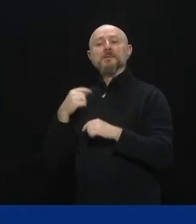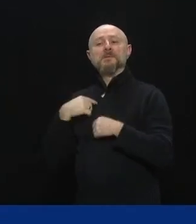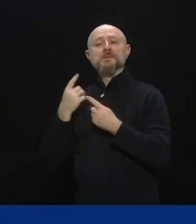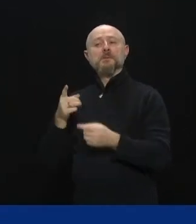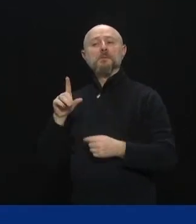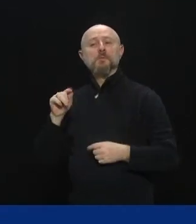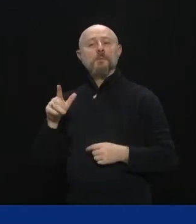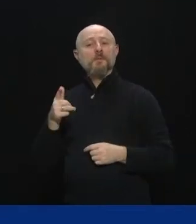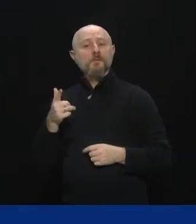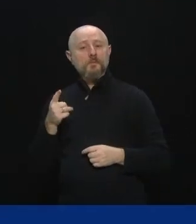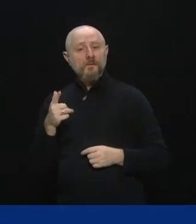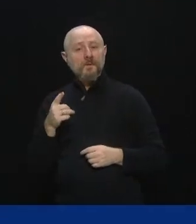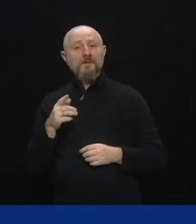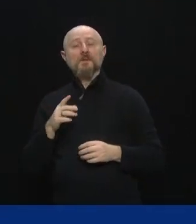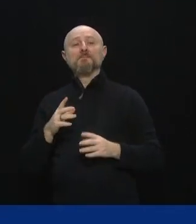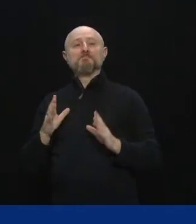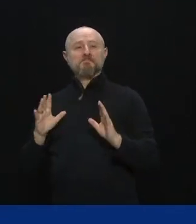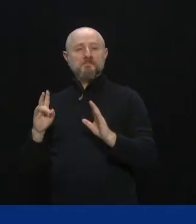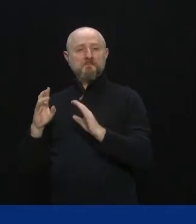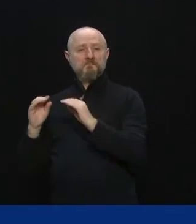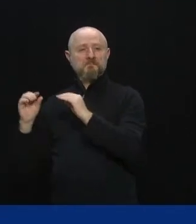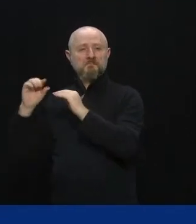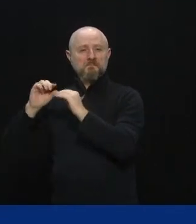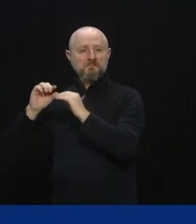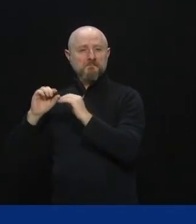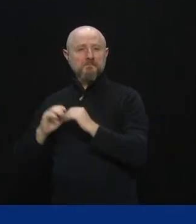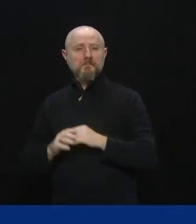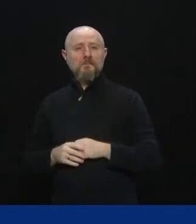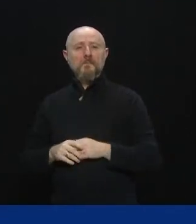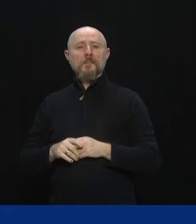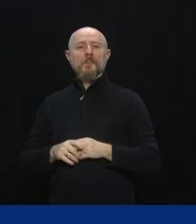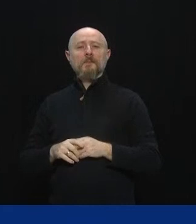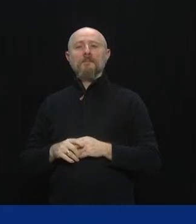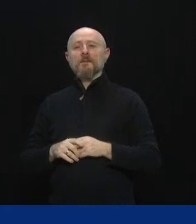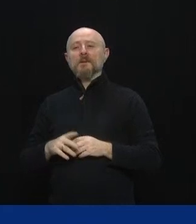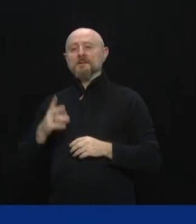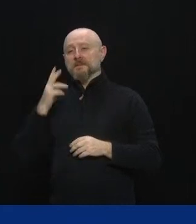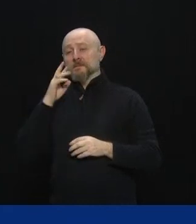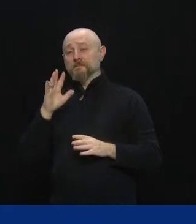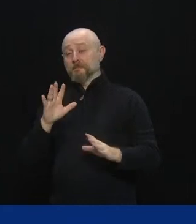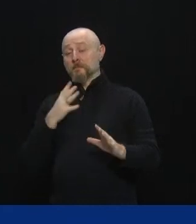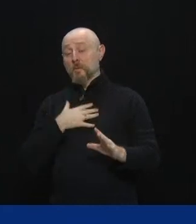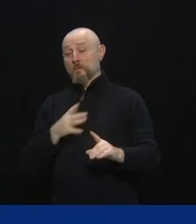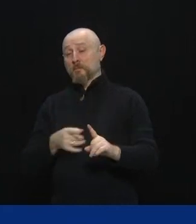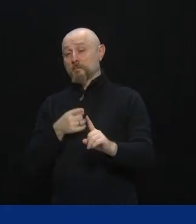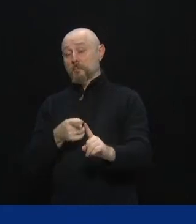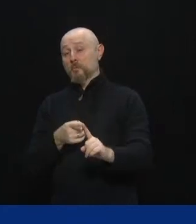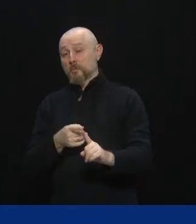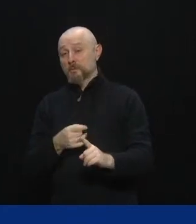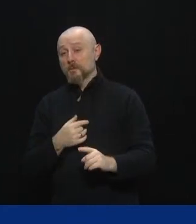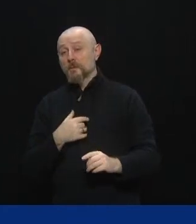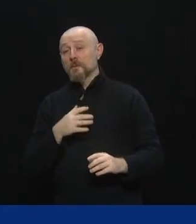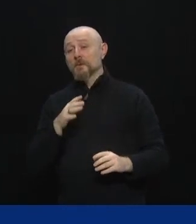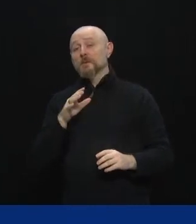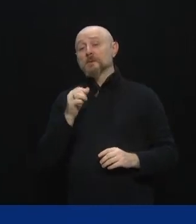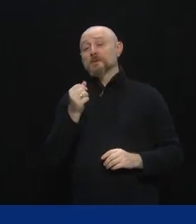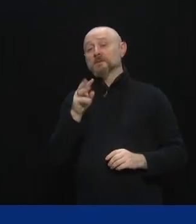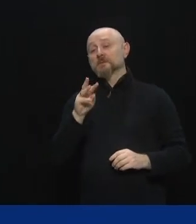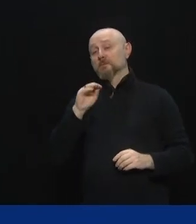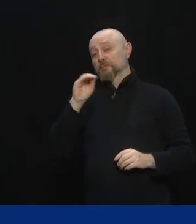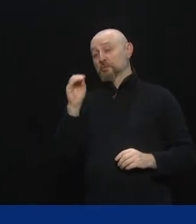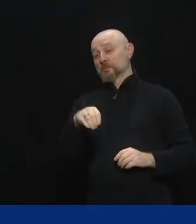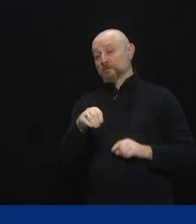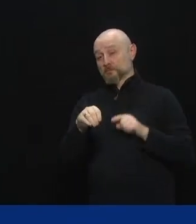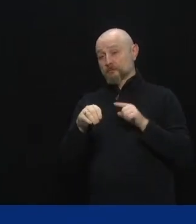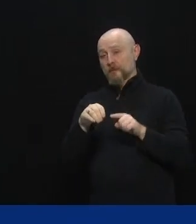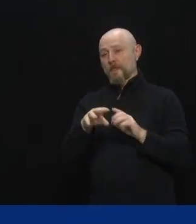21st. That's that 39% that we're talking about now. But what I want to point out is 16% of 39 is the number